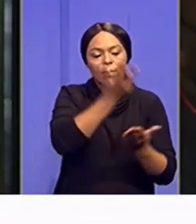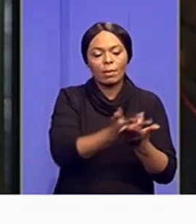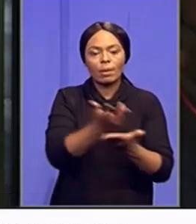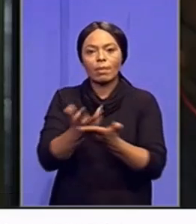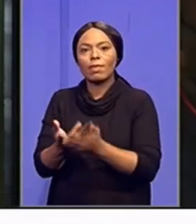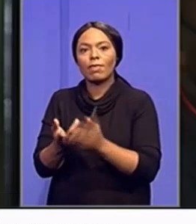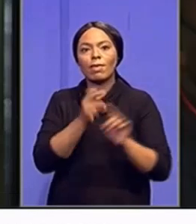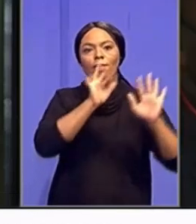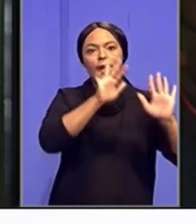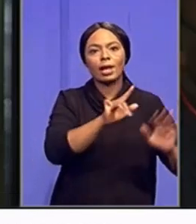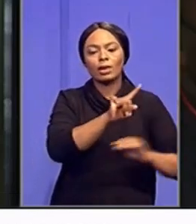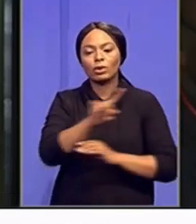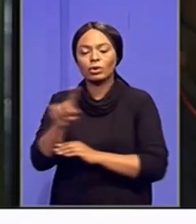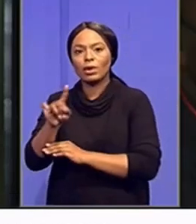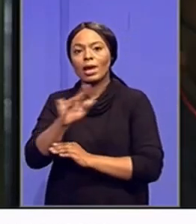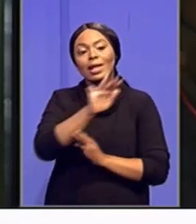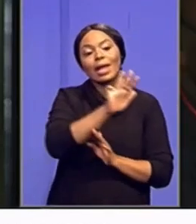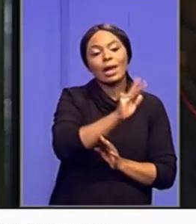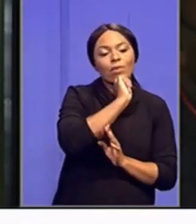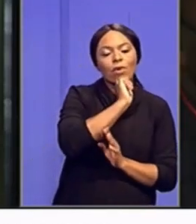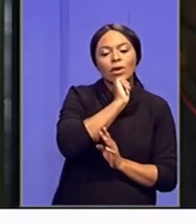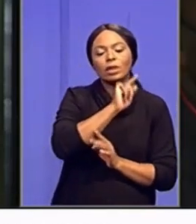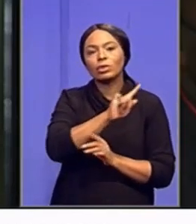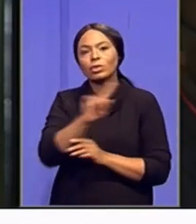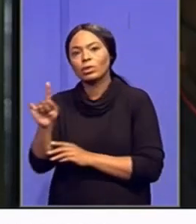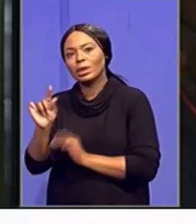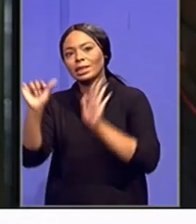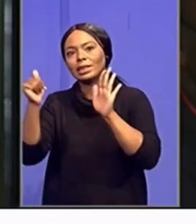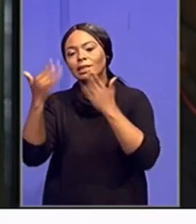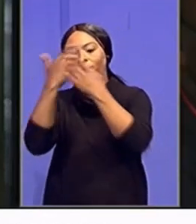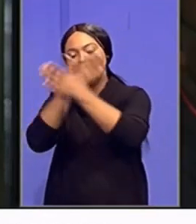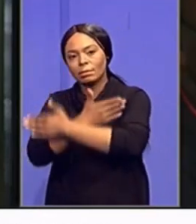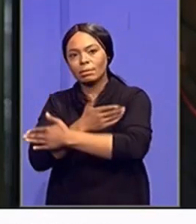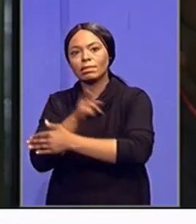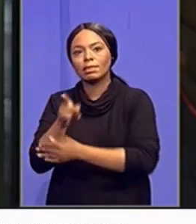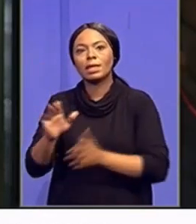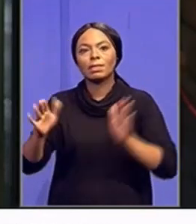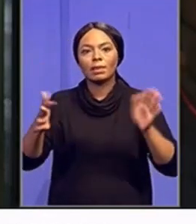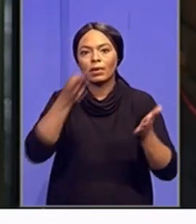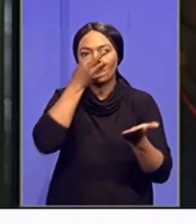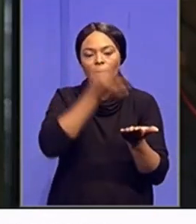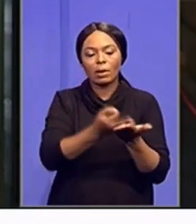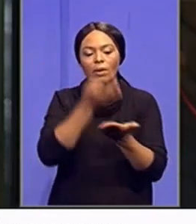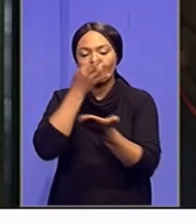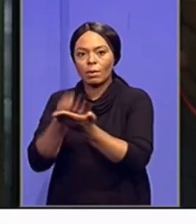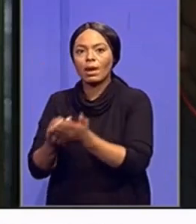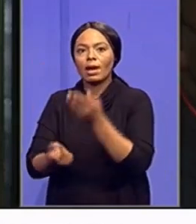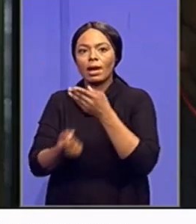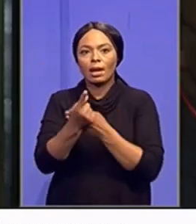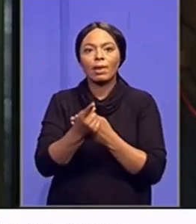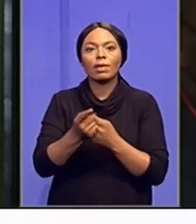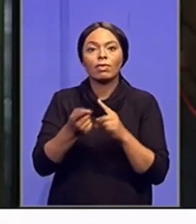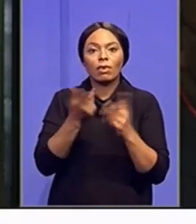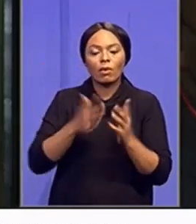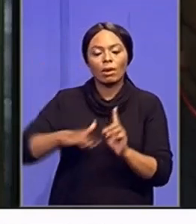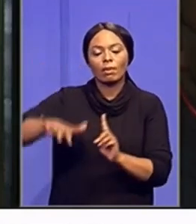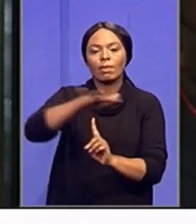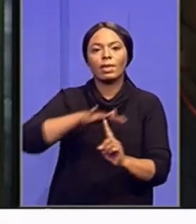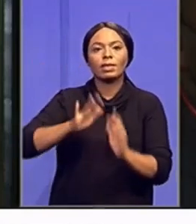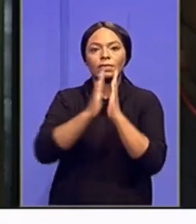cathedral. That's 6 o'clock in the evening. Evening prayer sessions will be held in the cathedral from 6